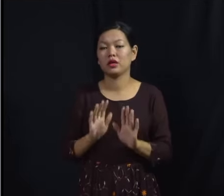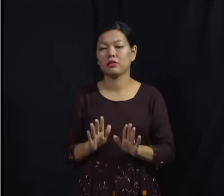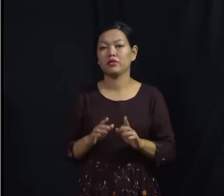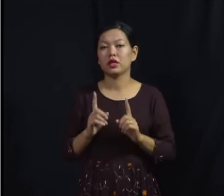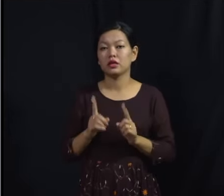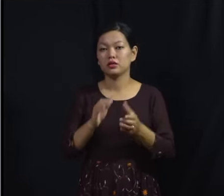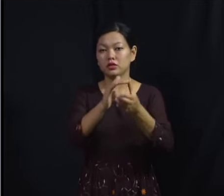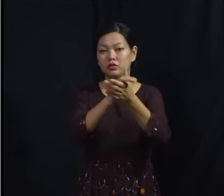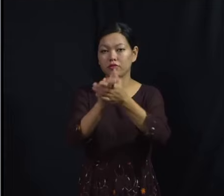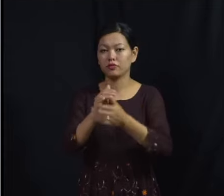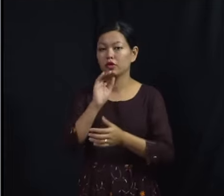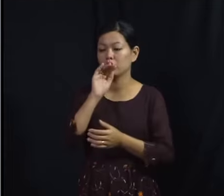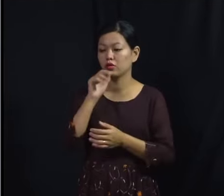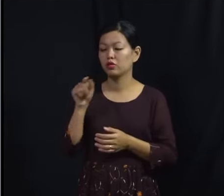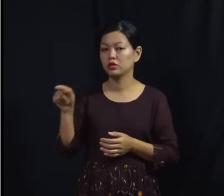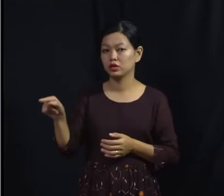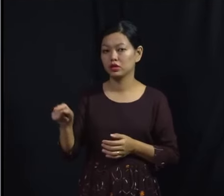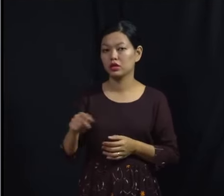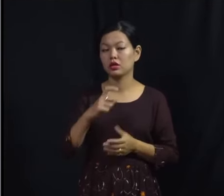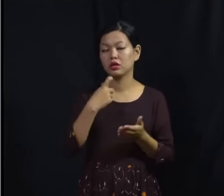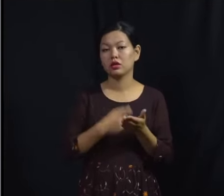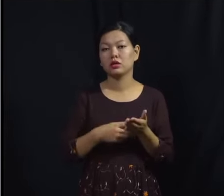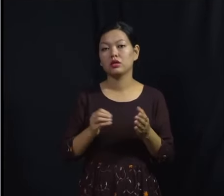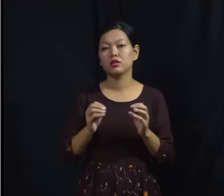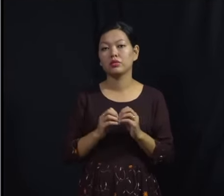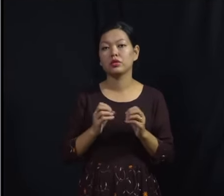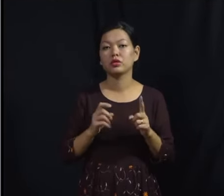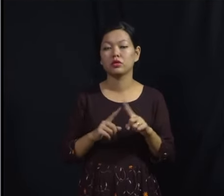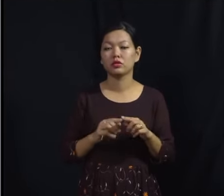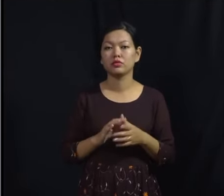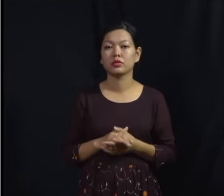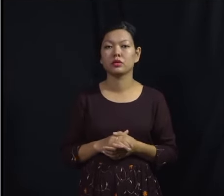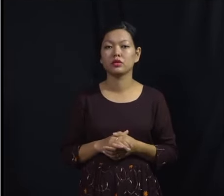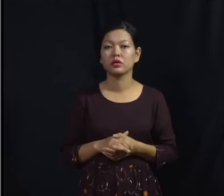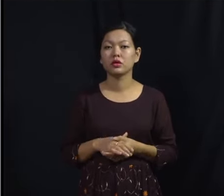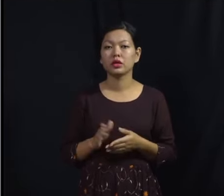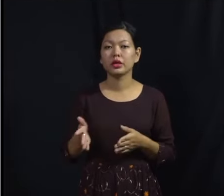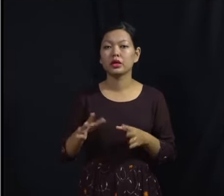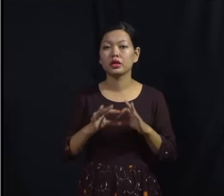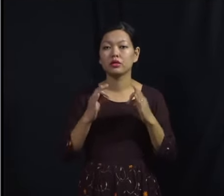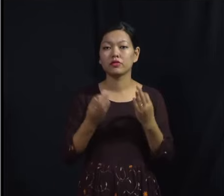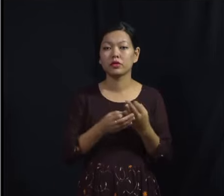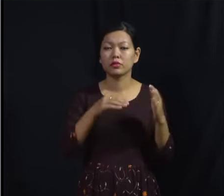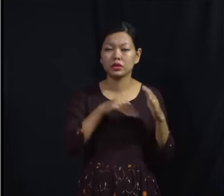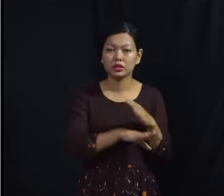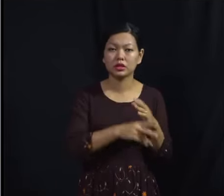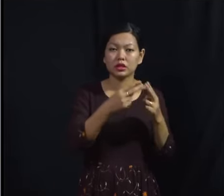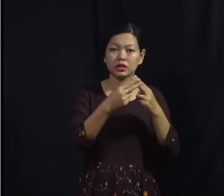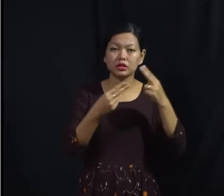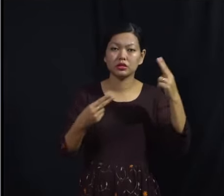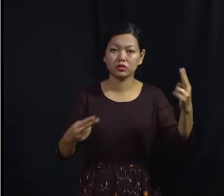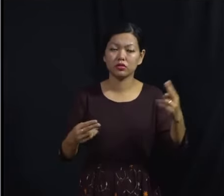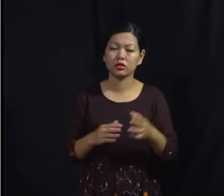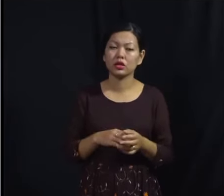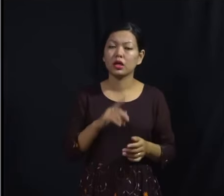or a girl child is expected to get married and help nurture a family. So that was the role already, the voices, the views